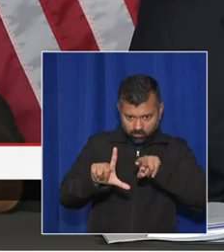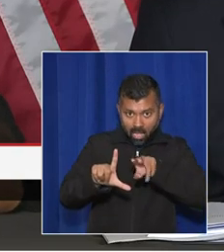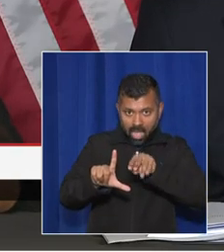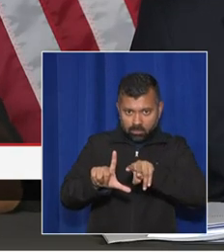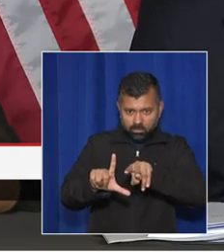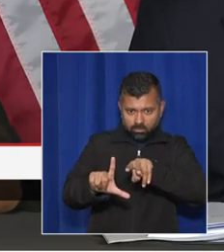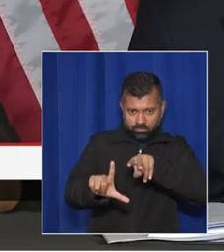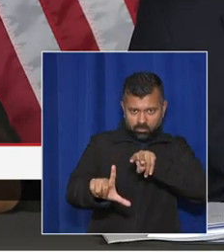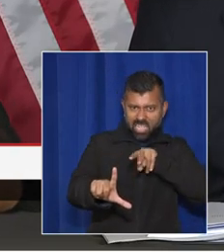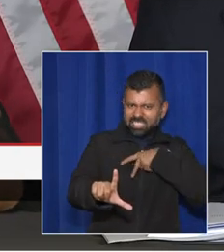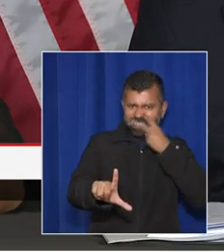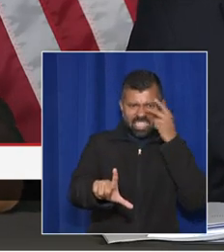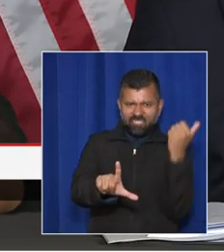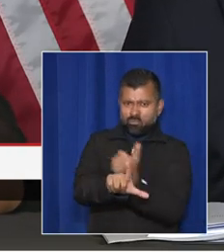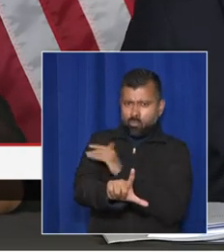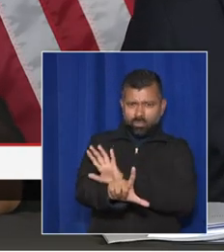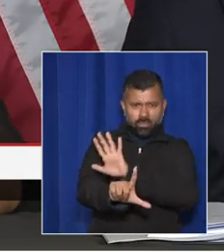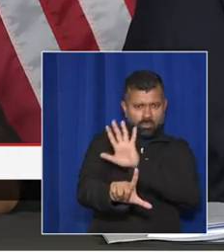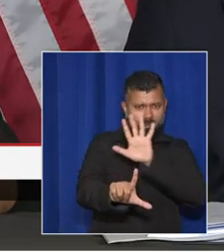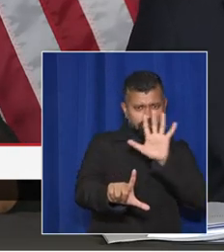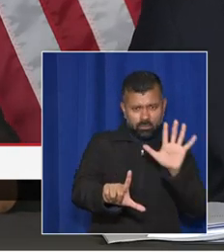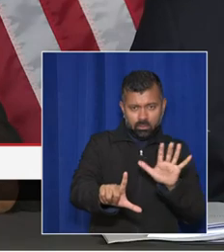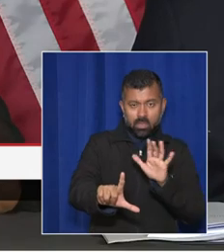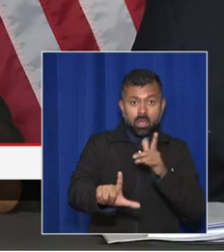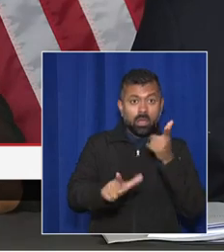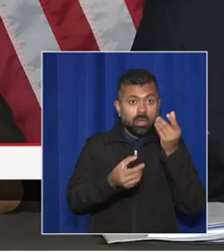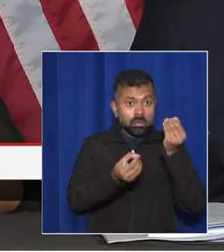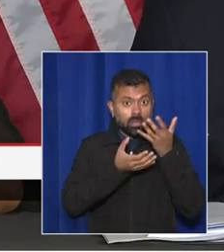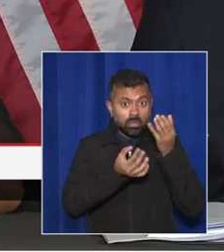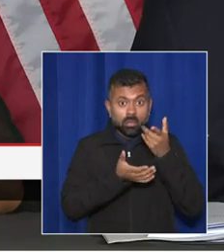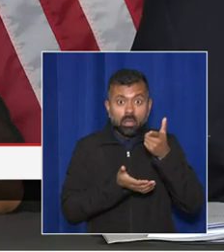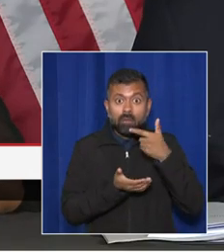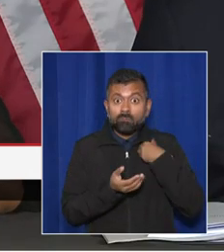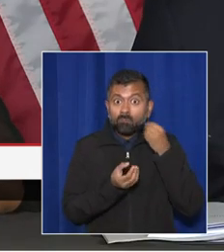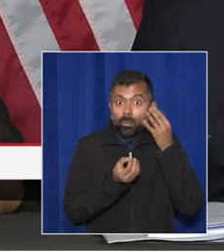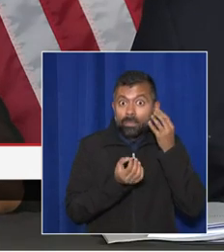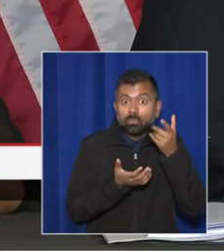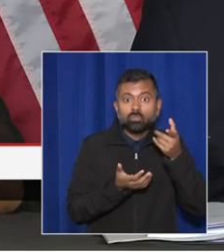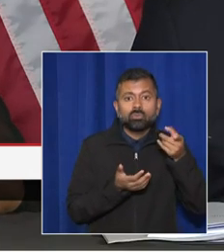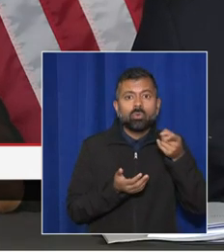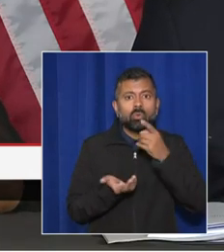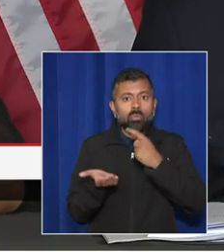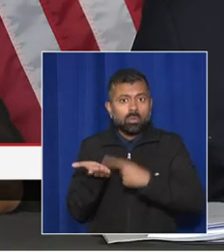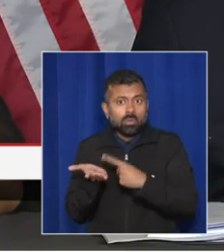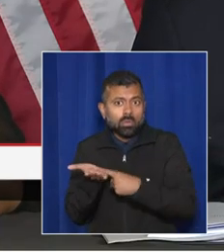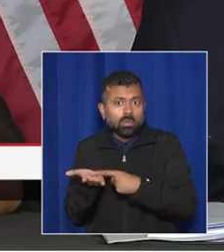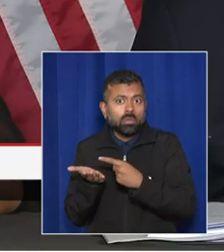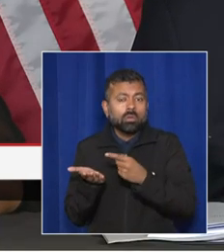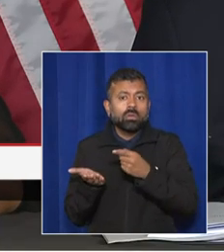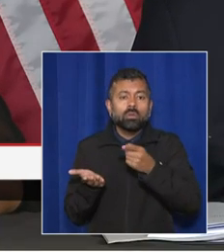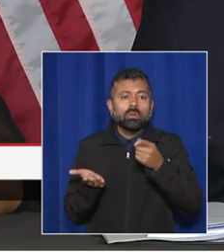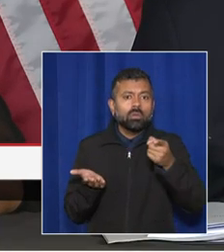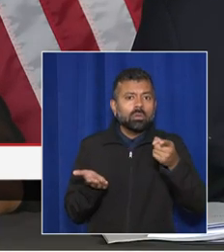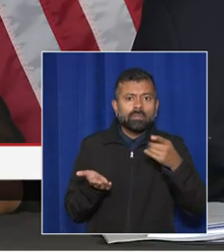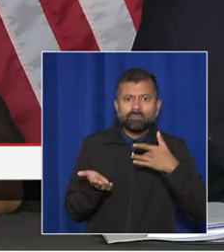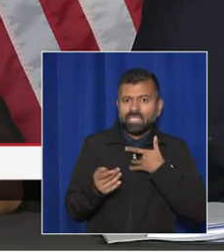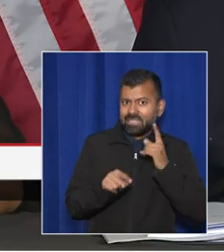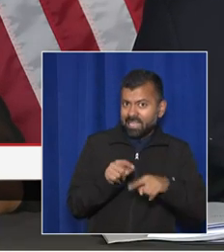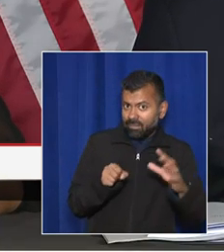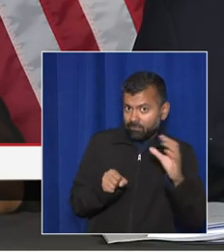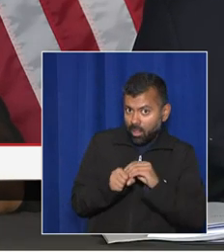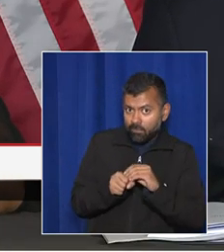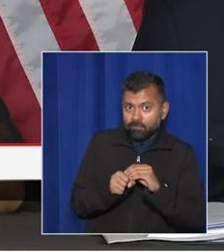have information that they won't have, or I'll have discussions that they're not privy to, and they trust that I'll do the right thing for